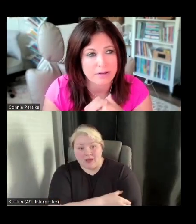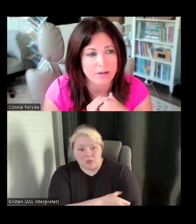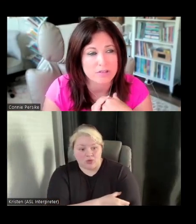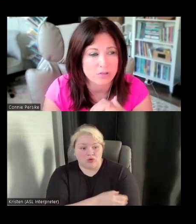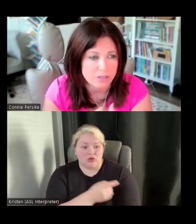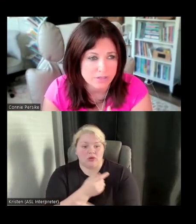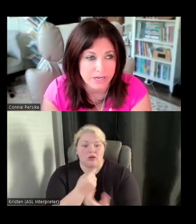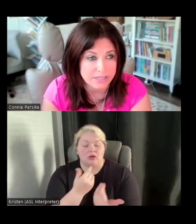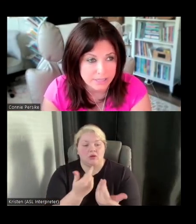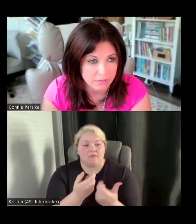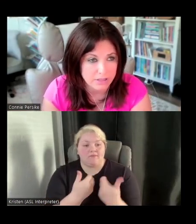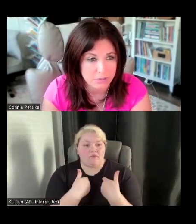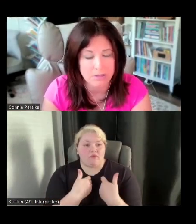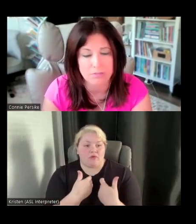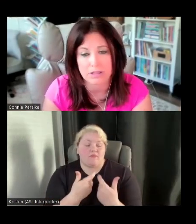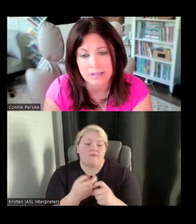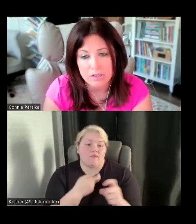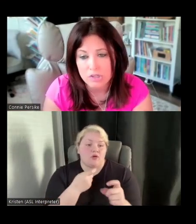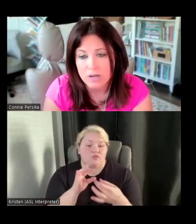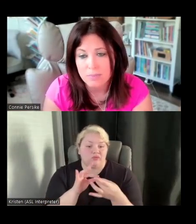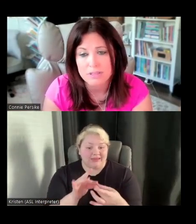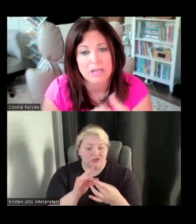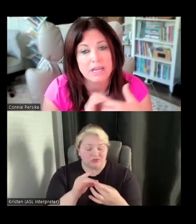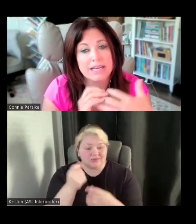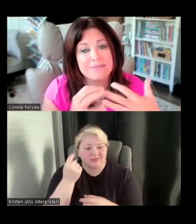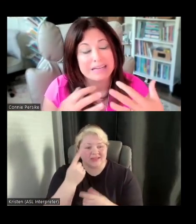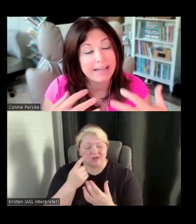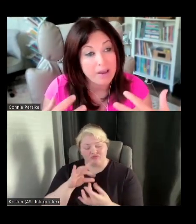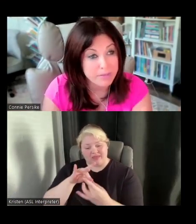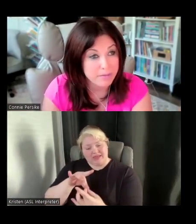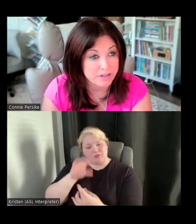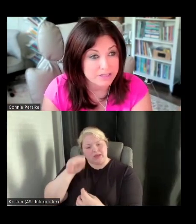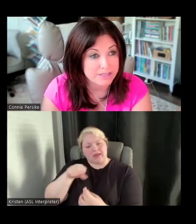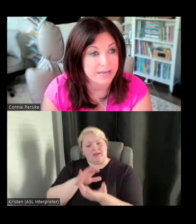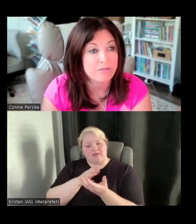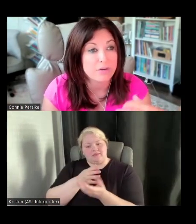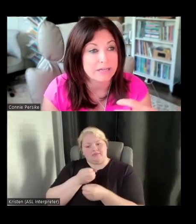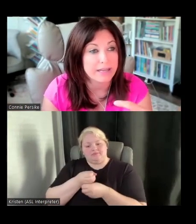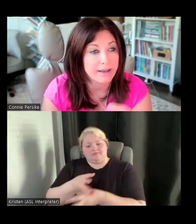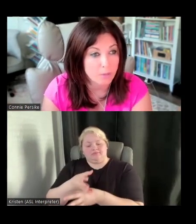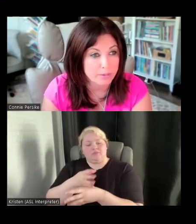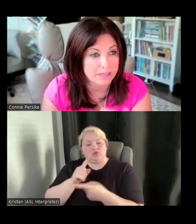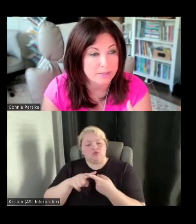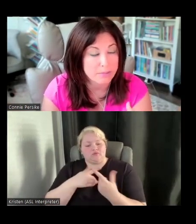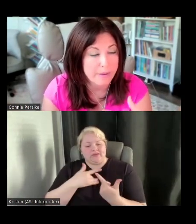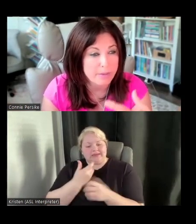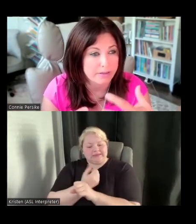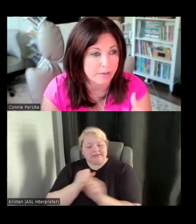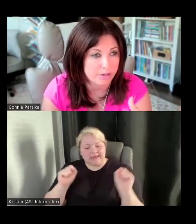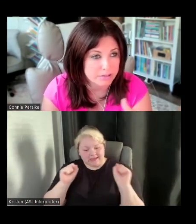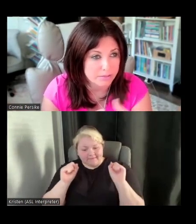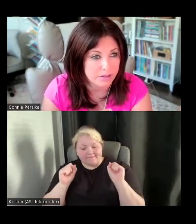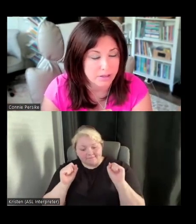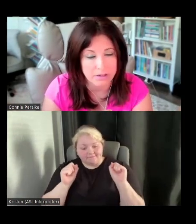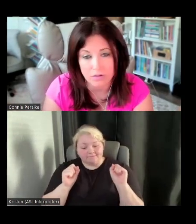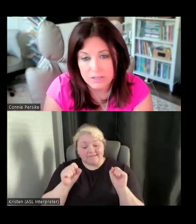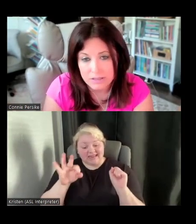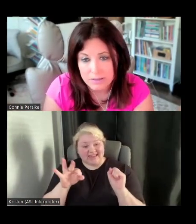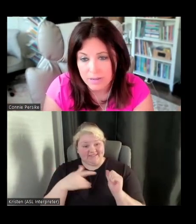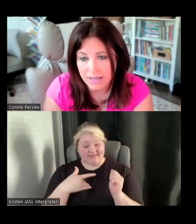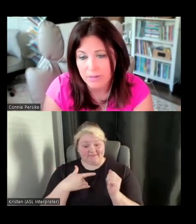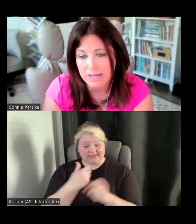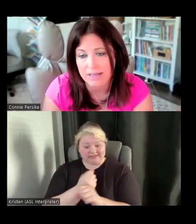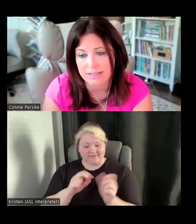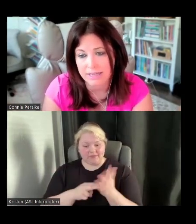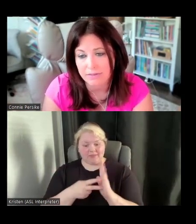Oftentimes, our students find safety within relationships. And if we can help them feel safe, we can help keep them in that parasympathetic nervous